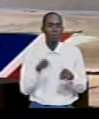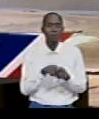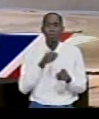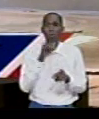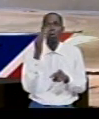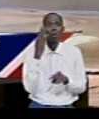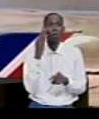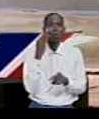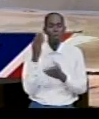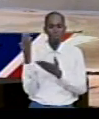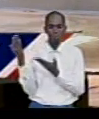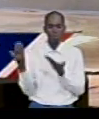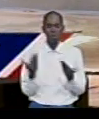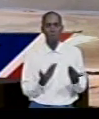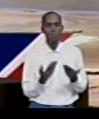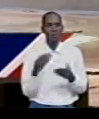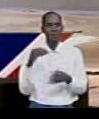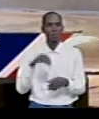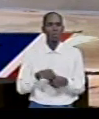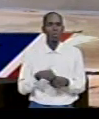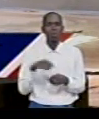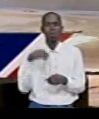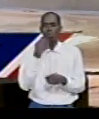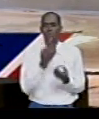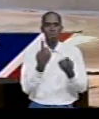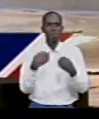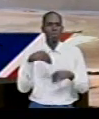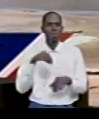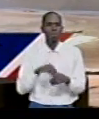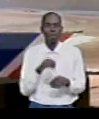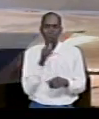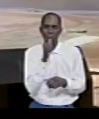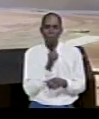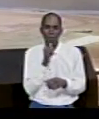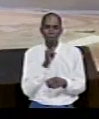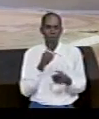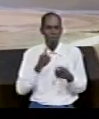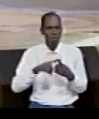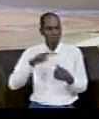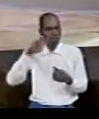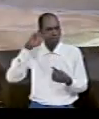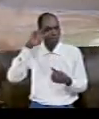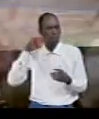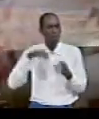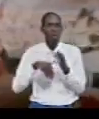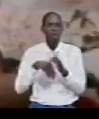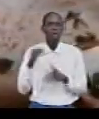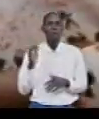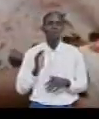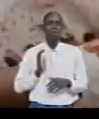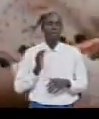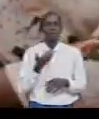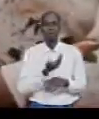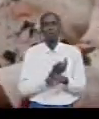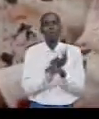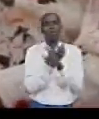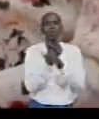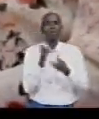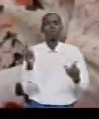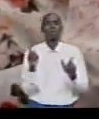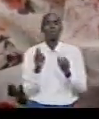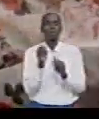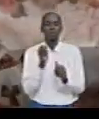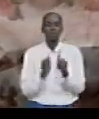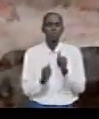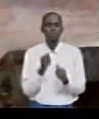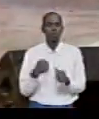unawares brought in, who came in privily to spy out our liberty,